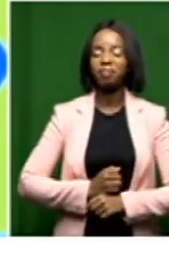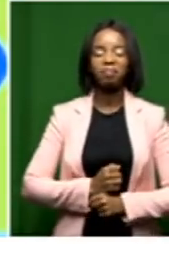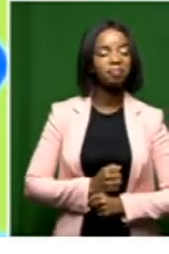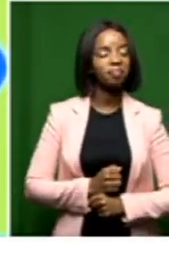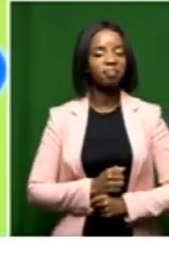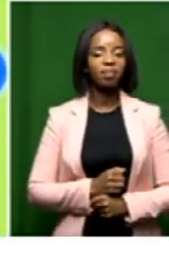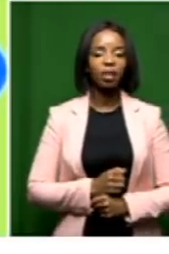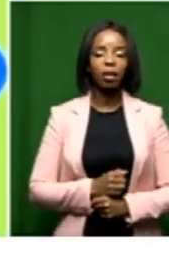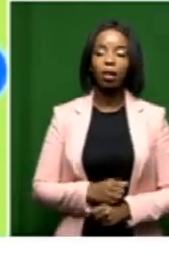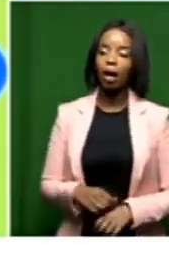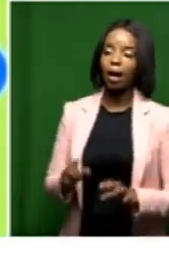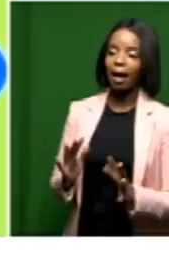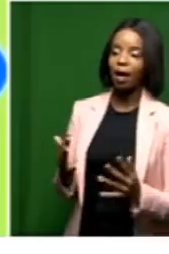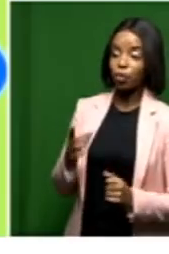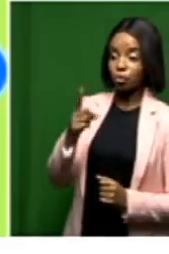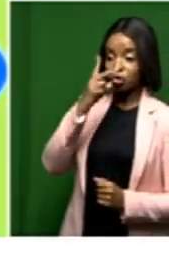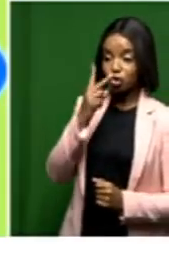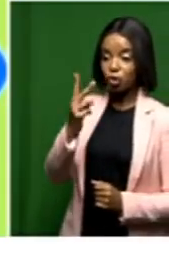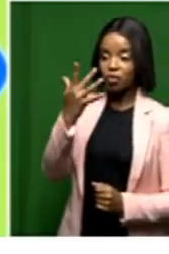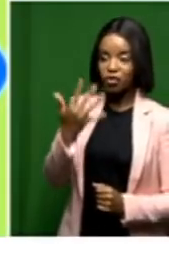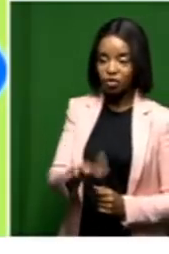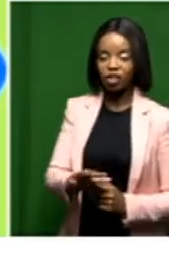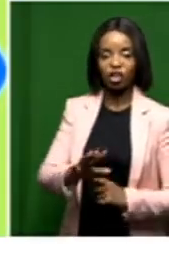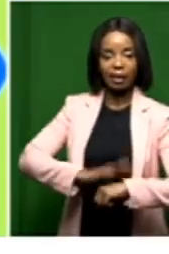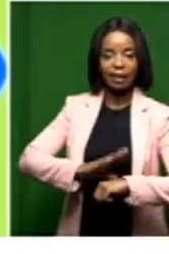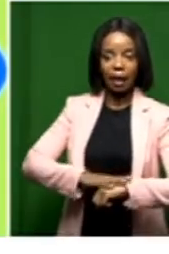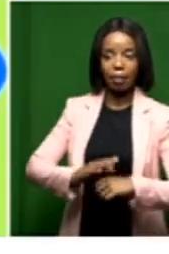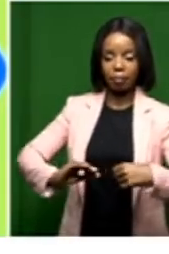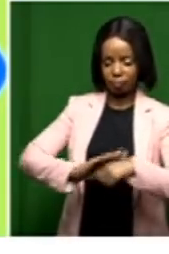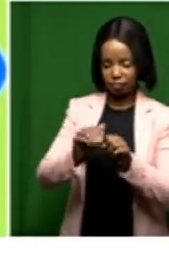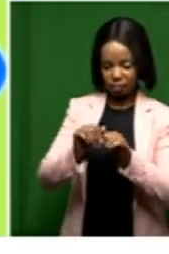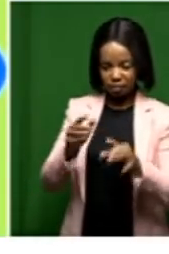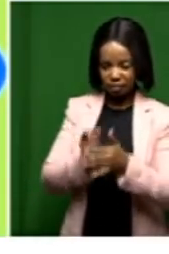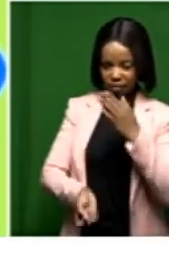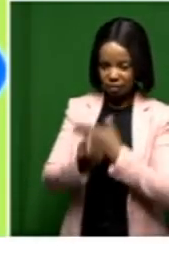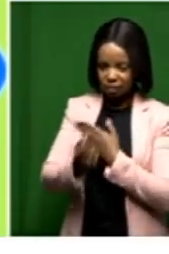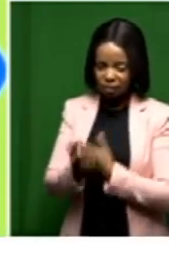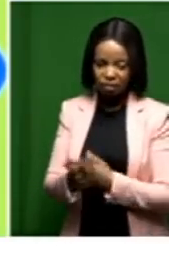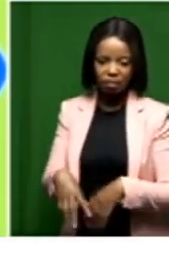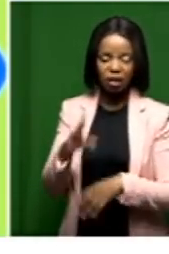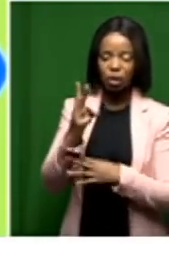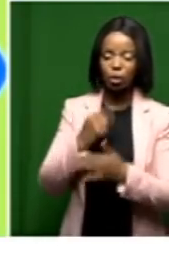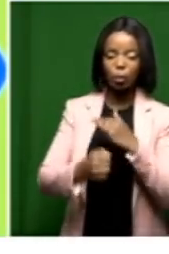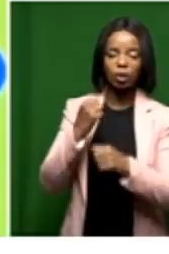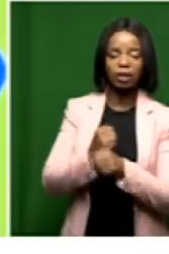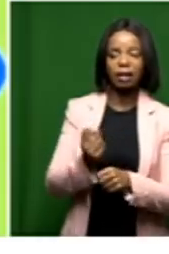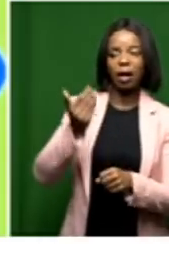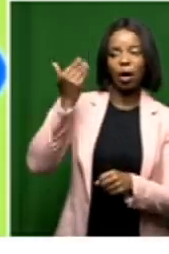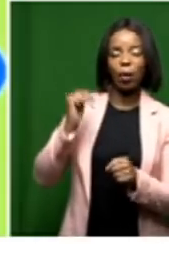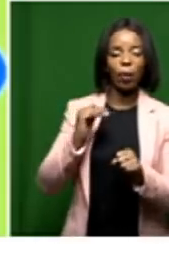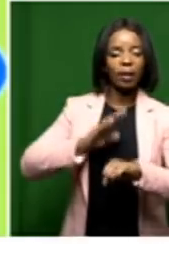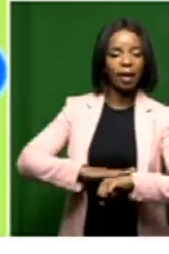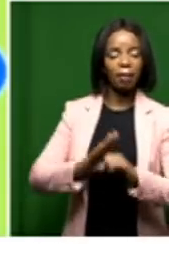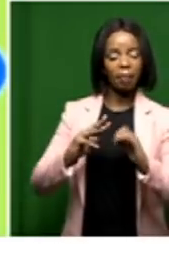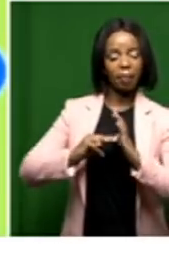it? I mean, we've seen those disruptions in terms of schooling for the past 2 years. You started when you guys were in grade 11 with, the